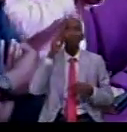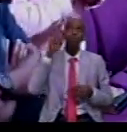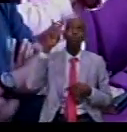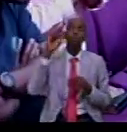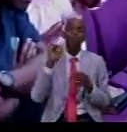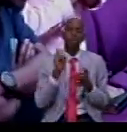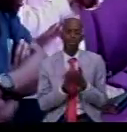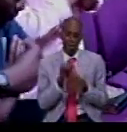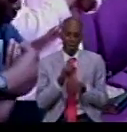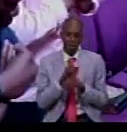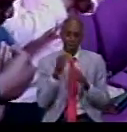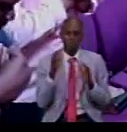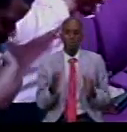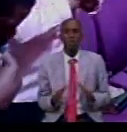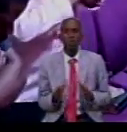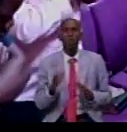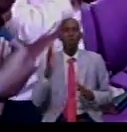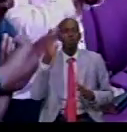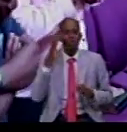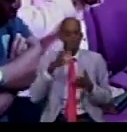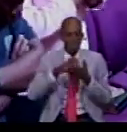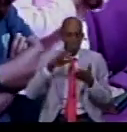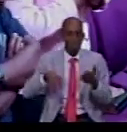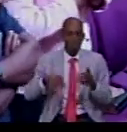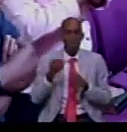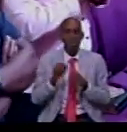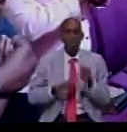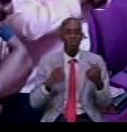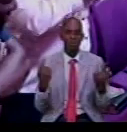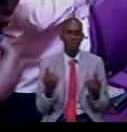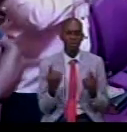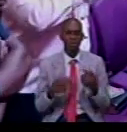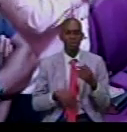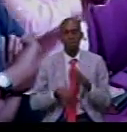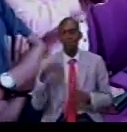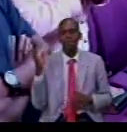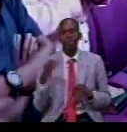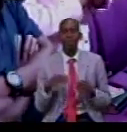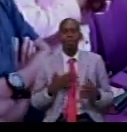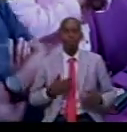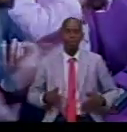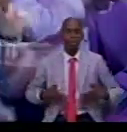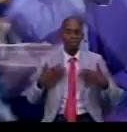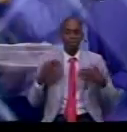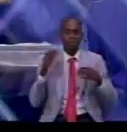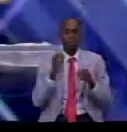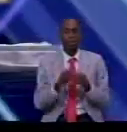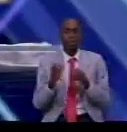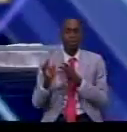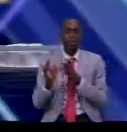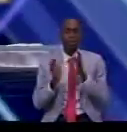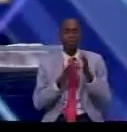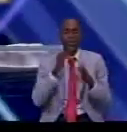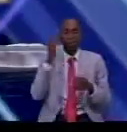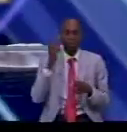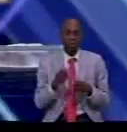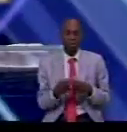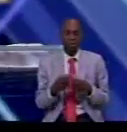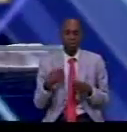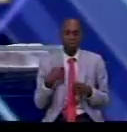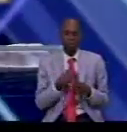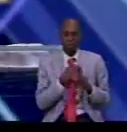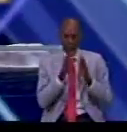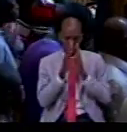that stone will take away every unrighteousness in my life. As we round up the prayer right now, in Jesus'